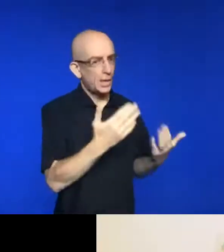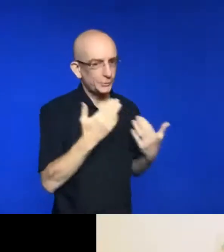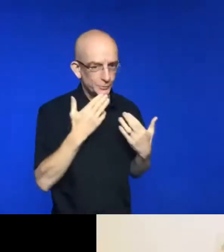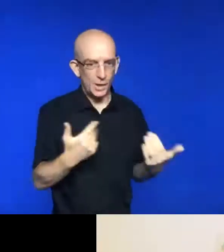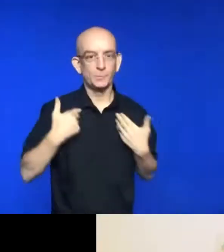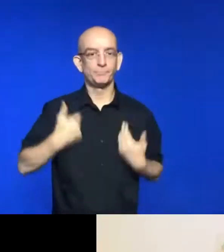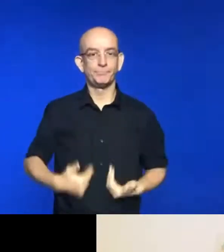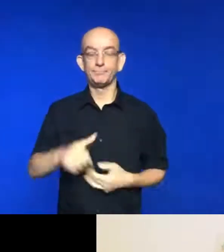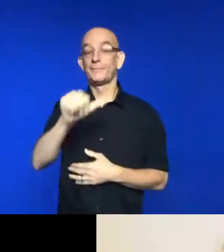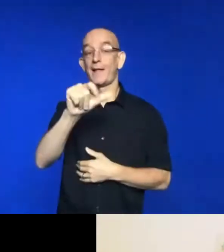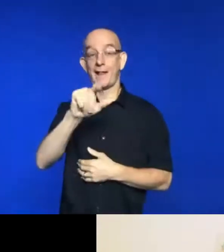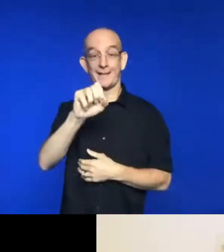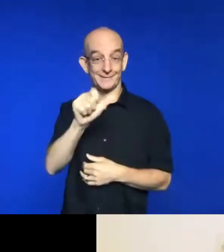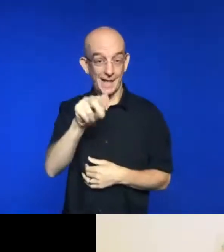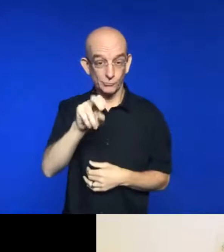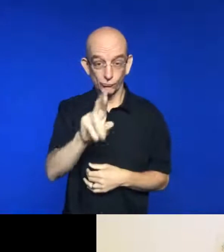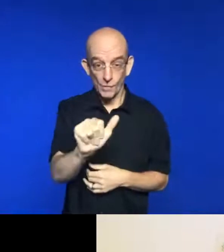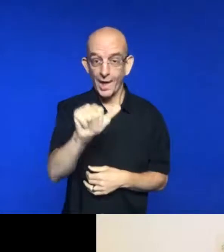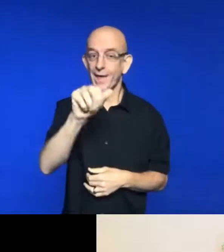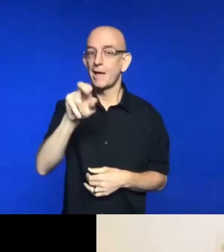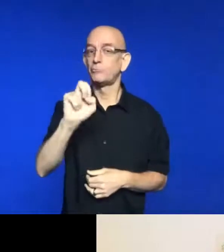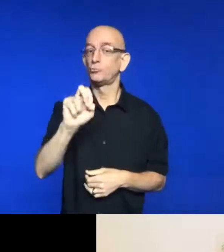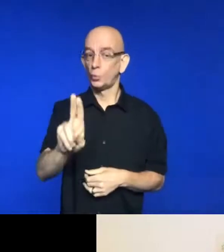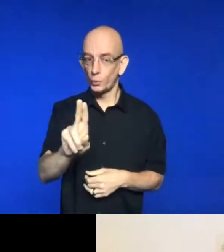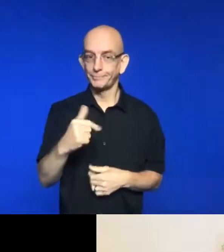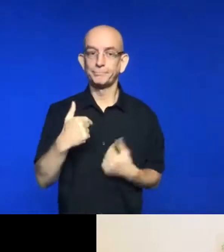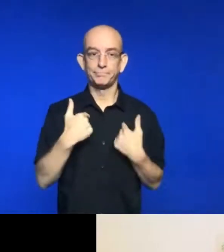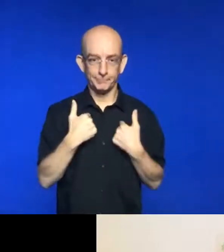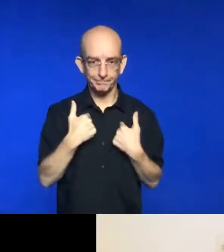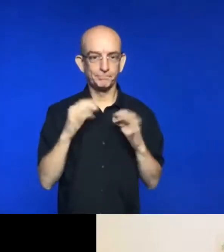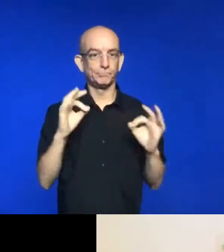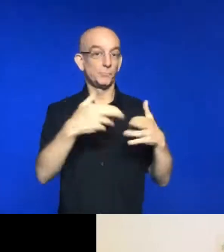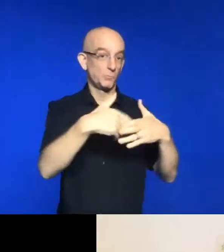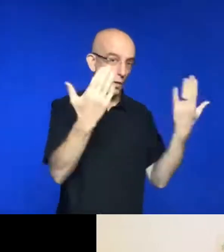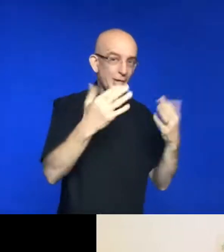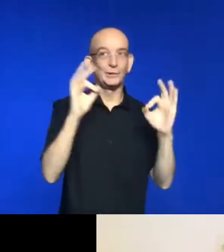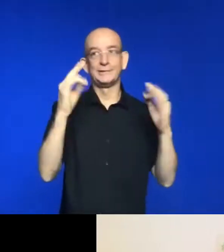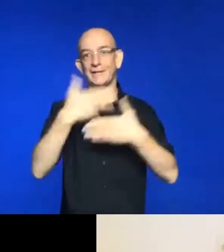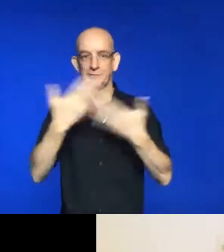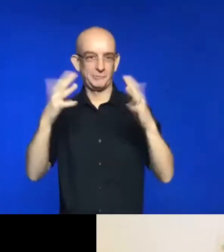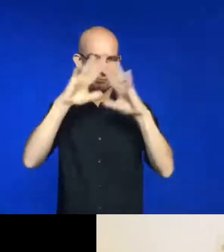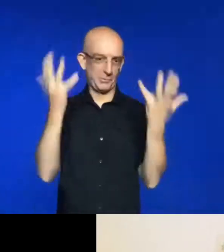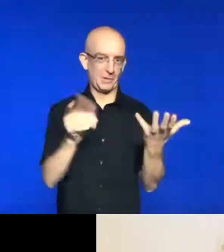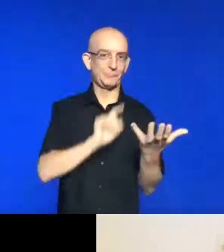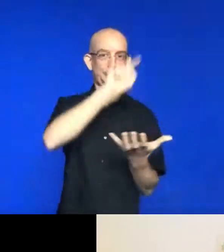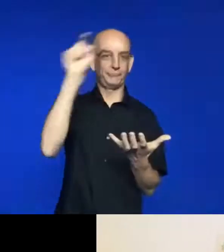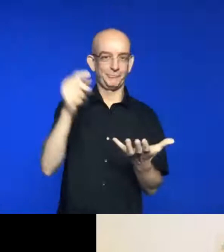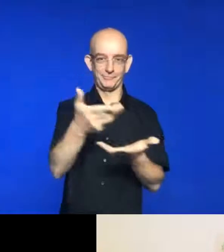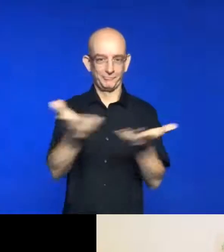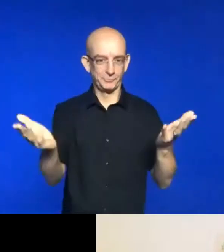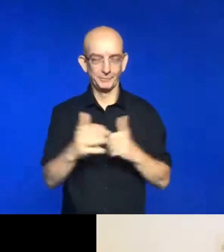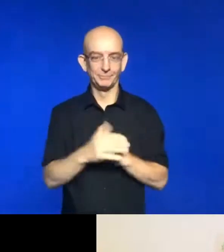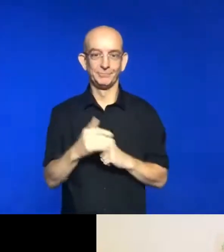everybody. Good morning, good afternoon. I'm very happy to facilitate